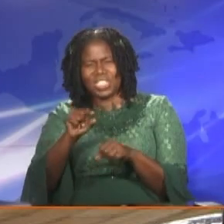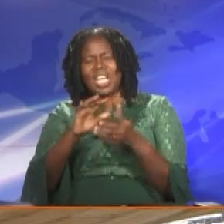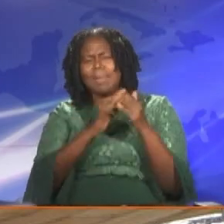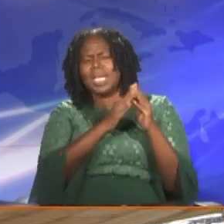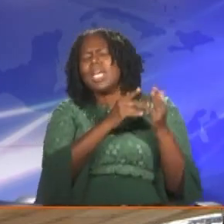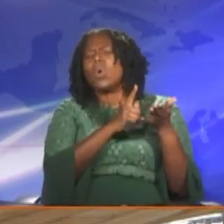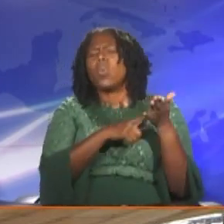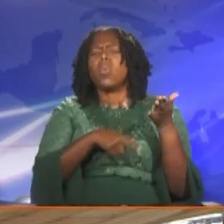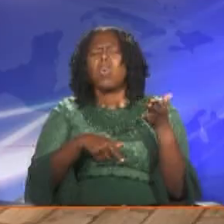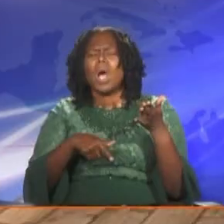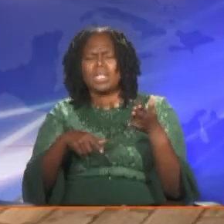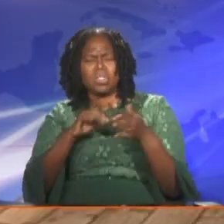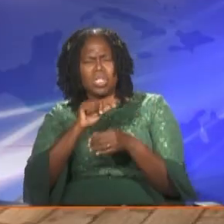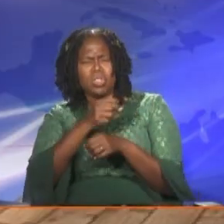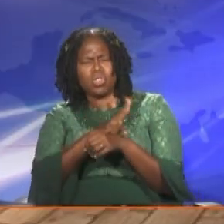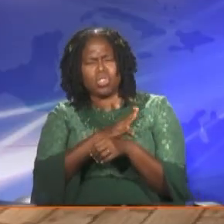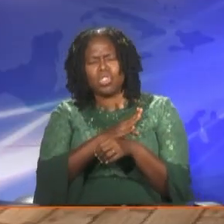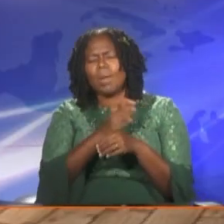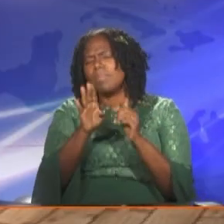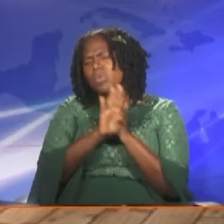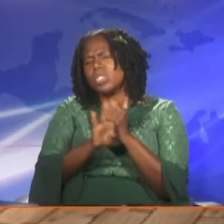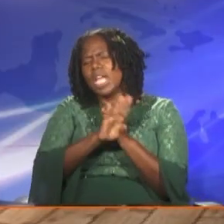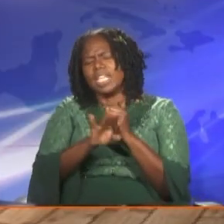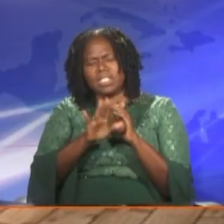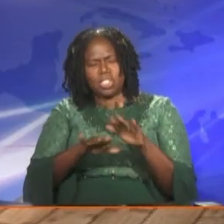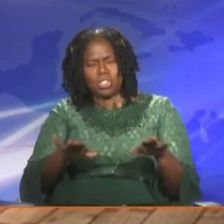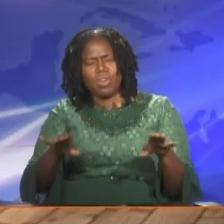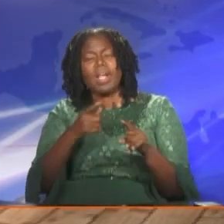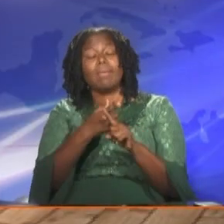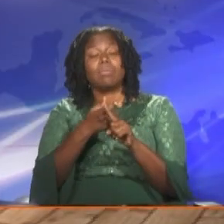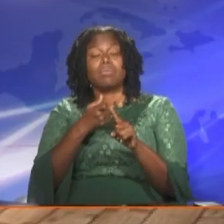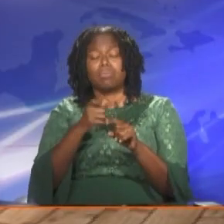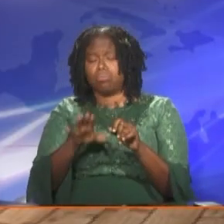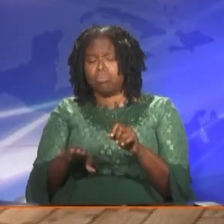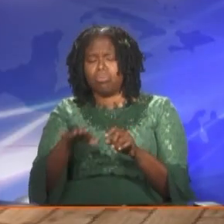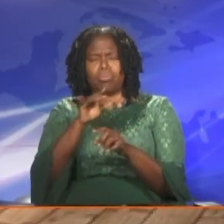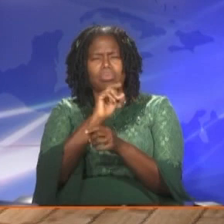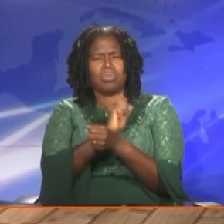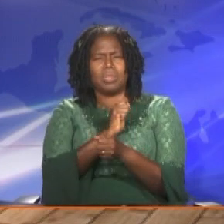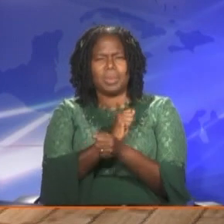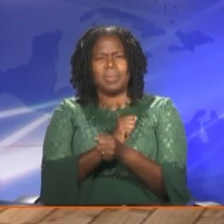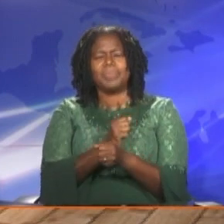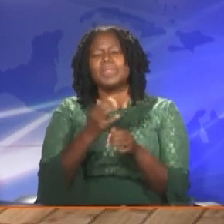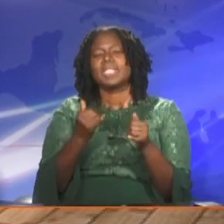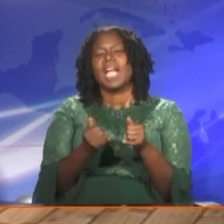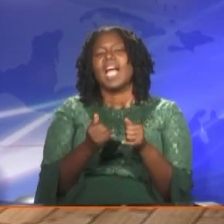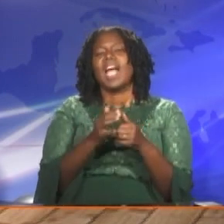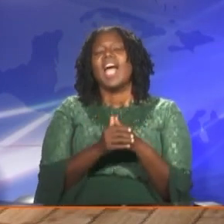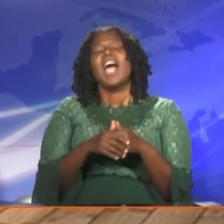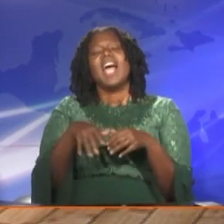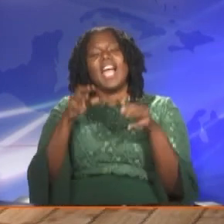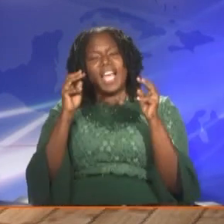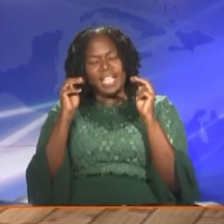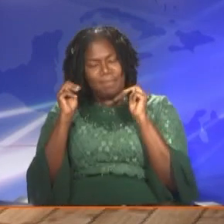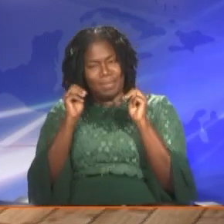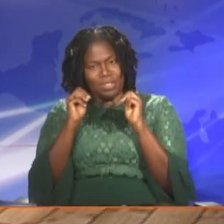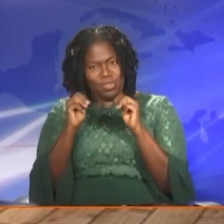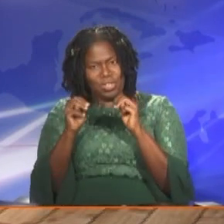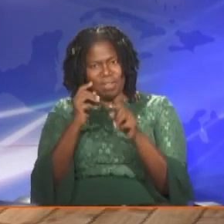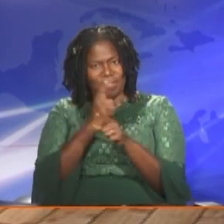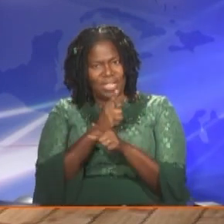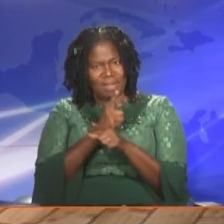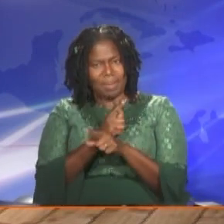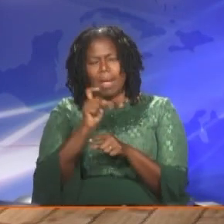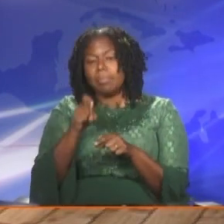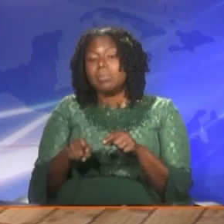labor? Sure. So the Labor Inspectorate Unit of the Ministry of Labor has the responsibility for investigating